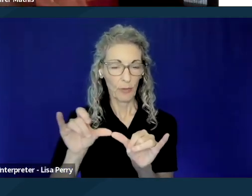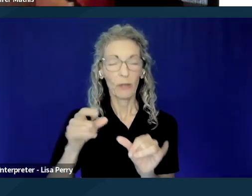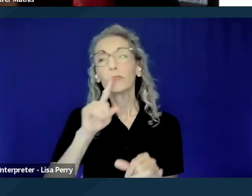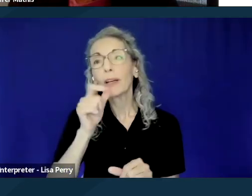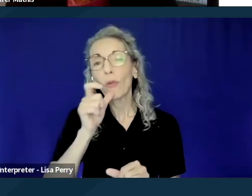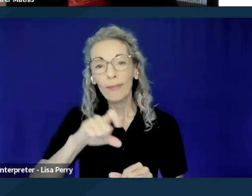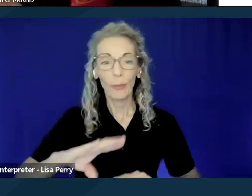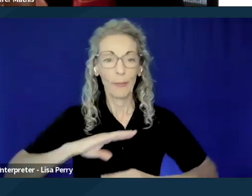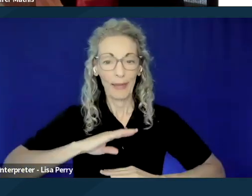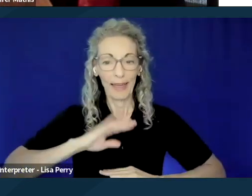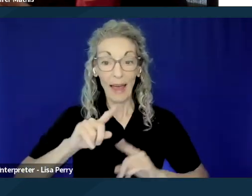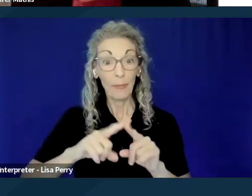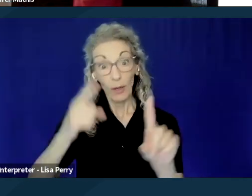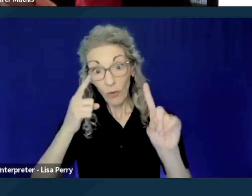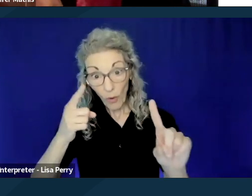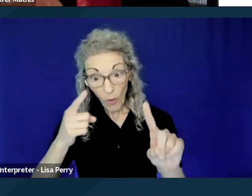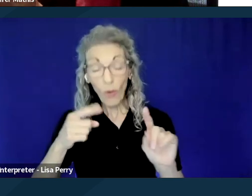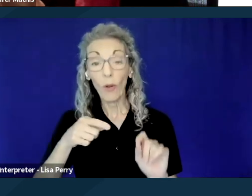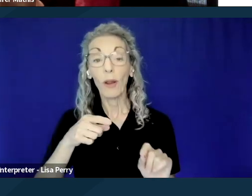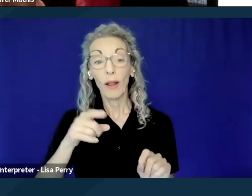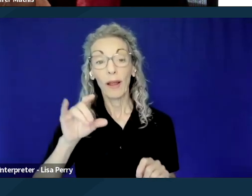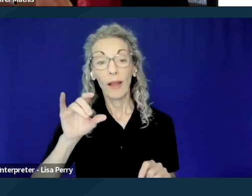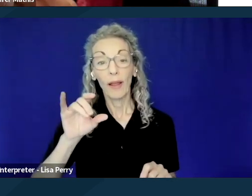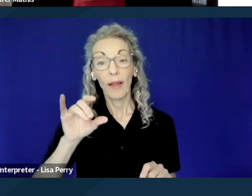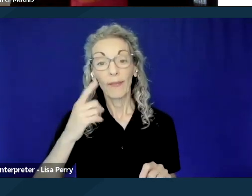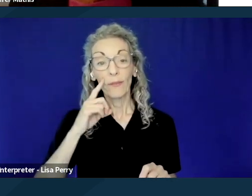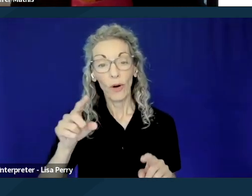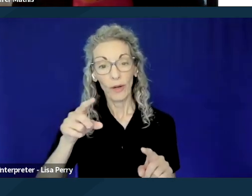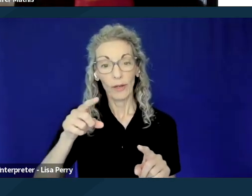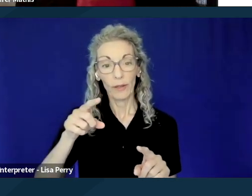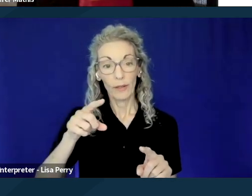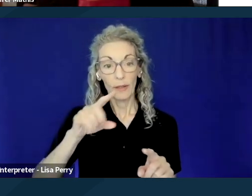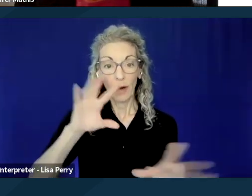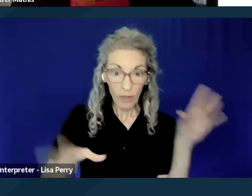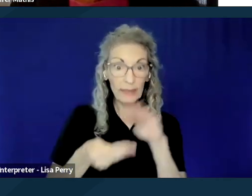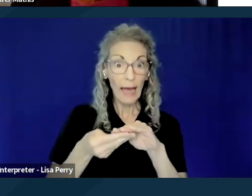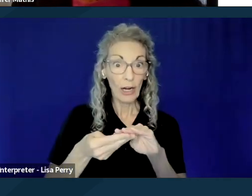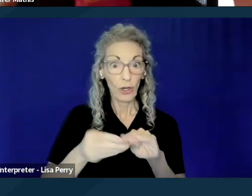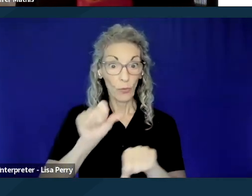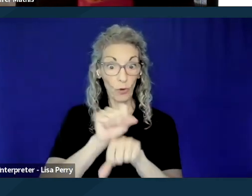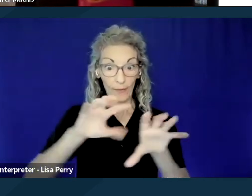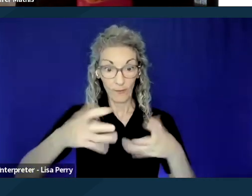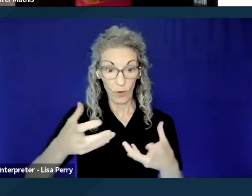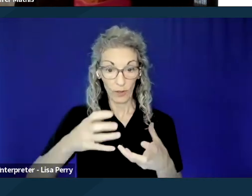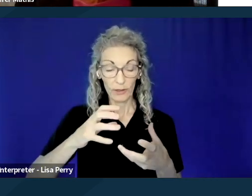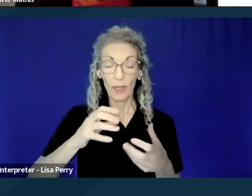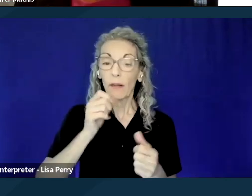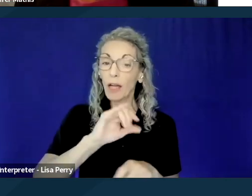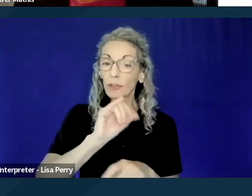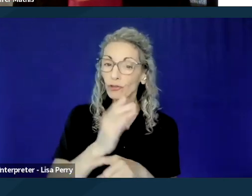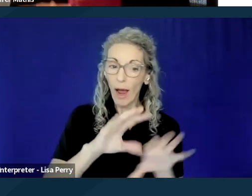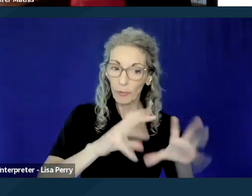it, but the aspirational goal is for their entire workforce as a whole, not job group by job